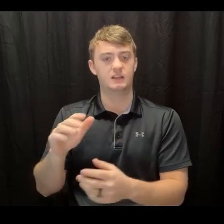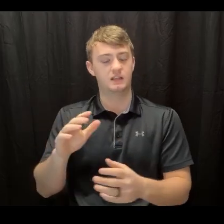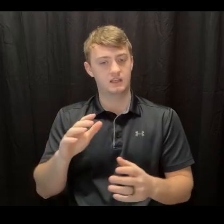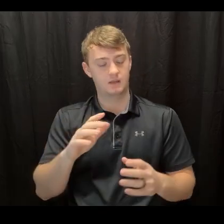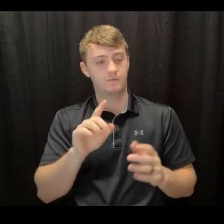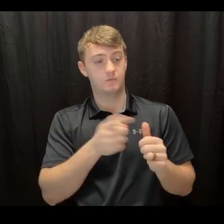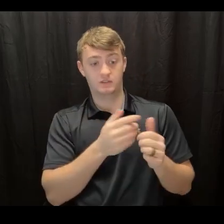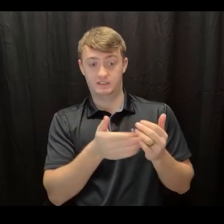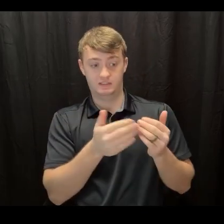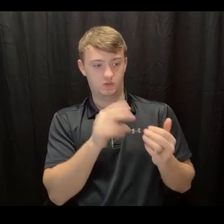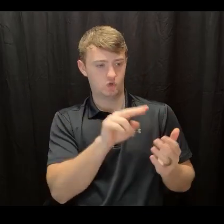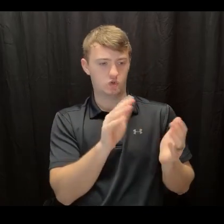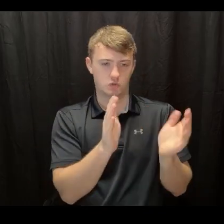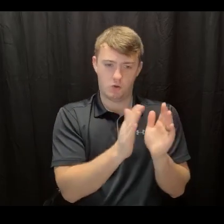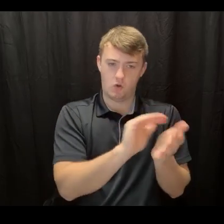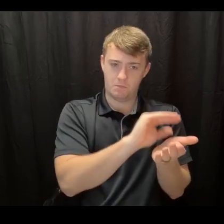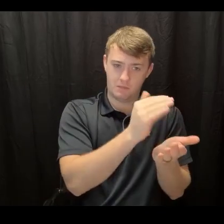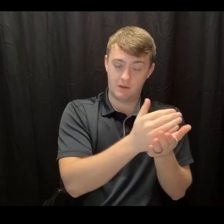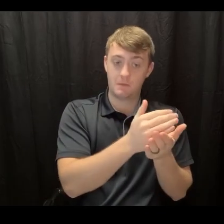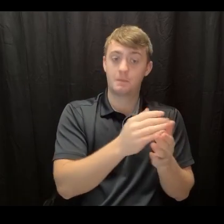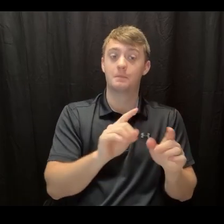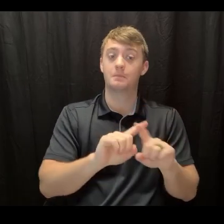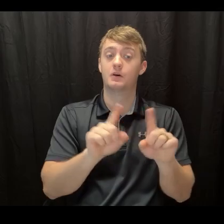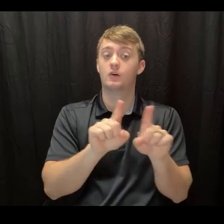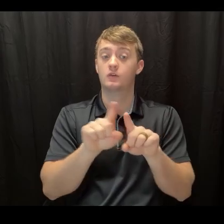easier to look at a smaller amount, but also